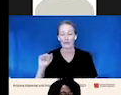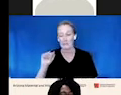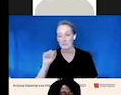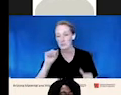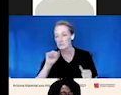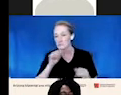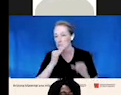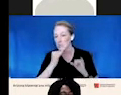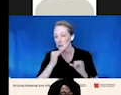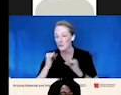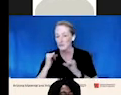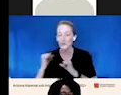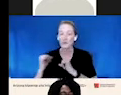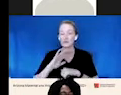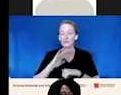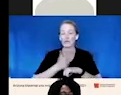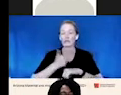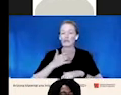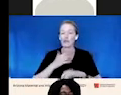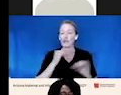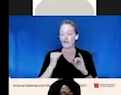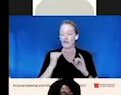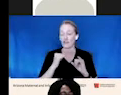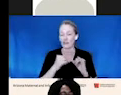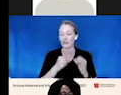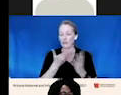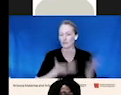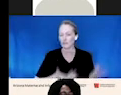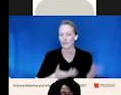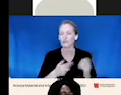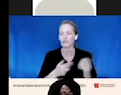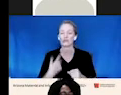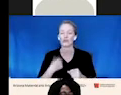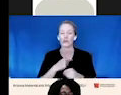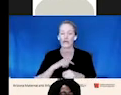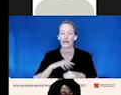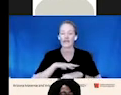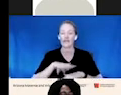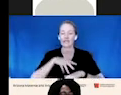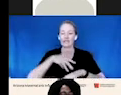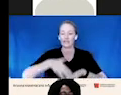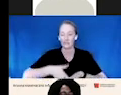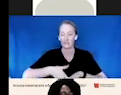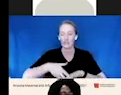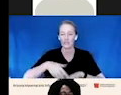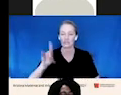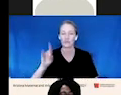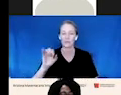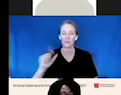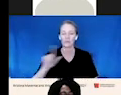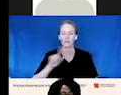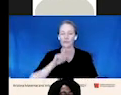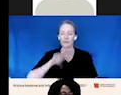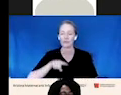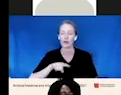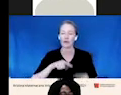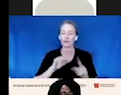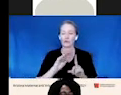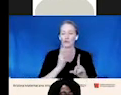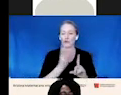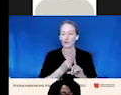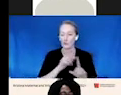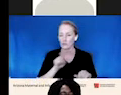themes based on those interviews. So one of them is that Indigenous doulas are responsive to community cultural needs. Another one is